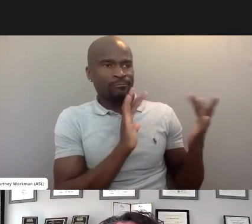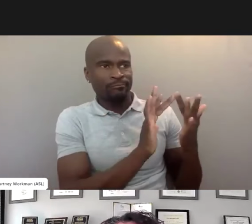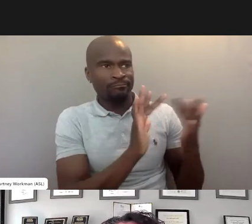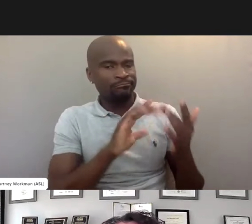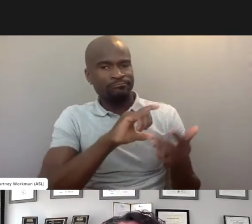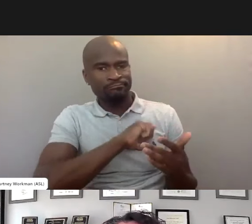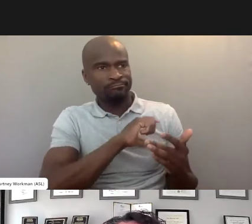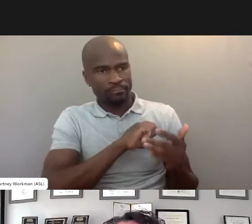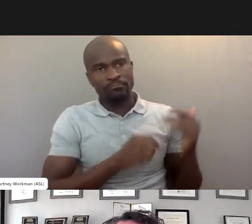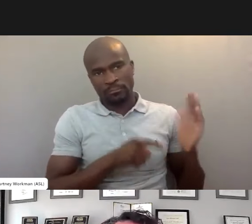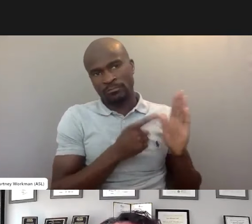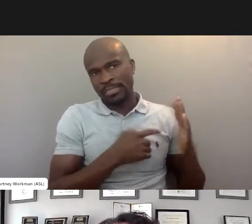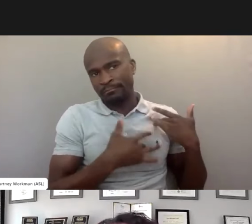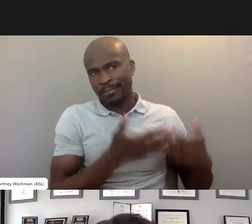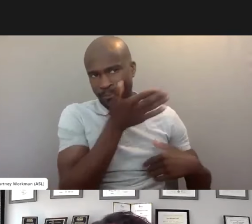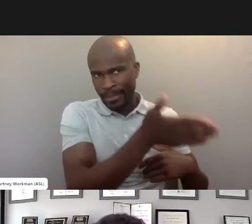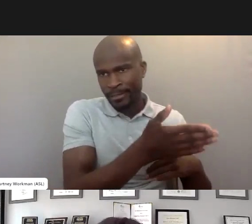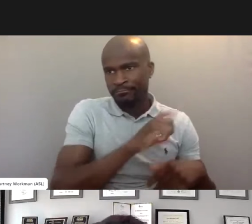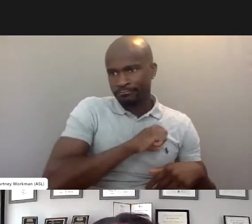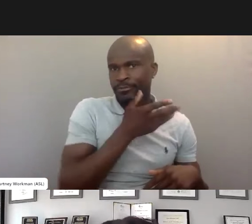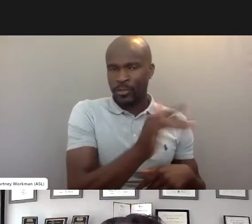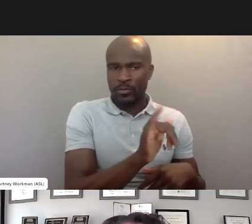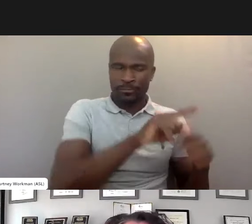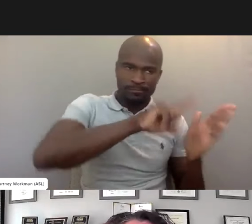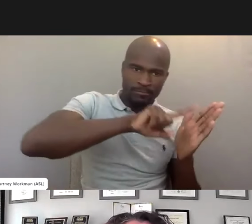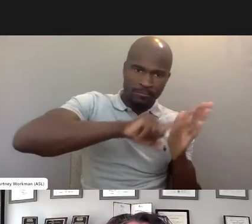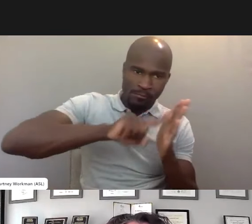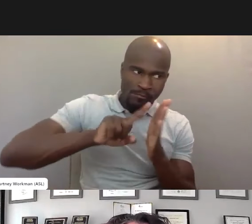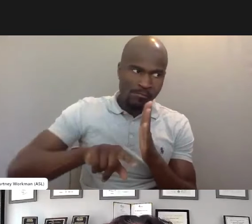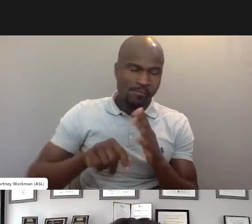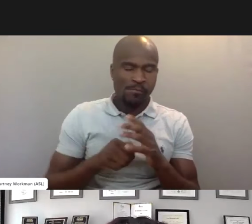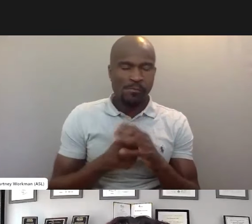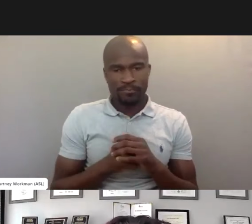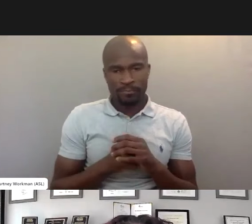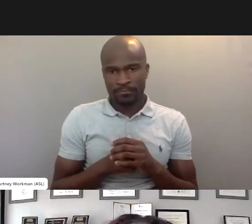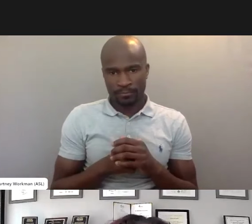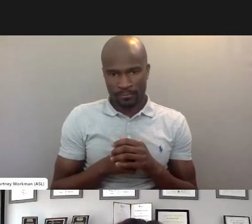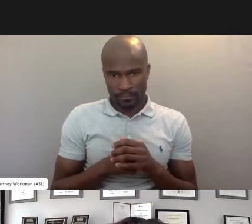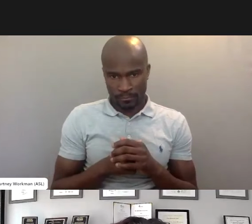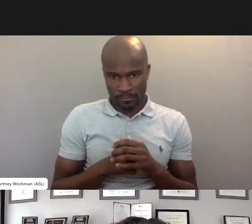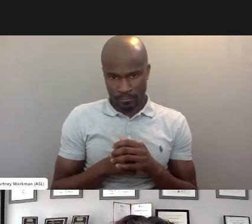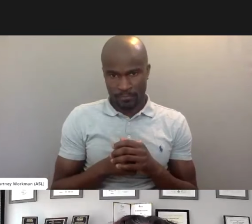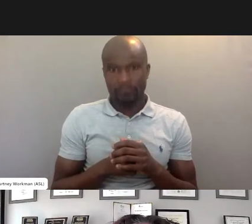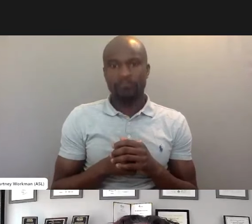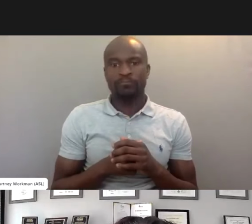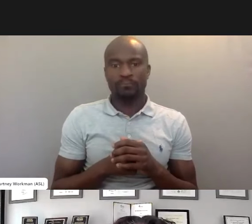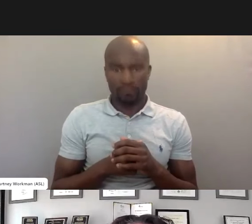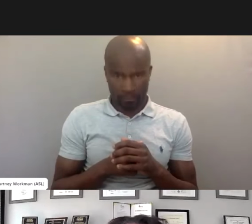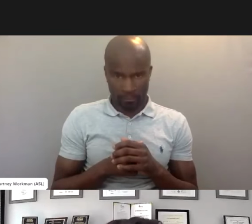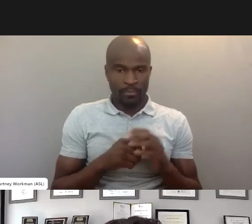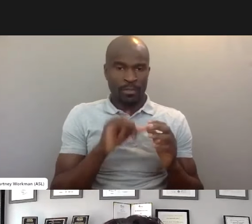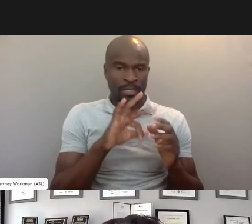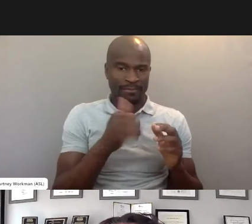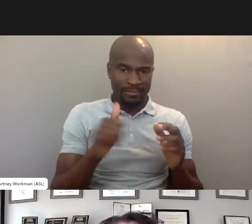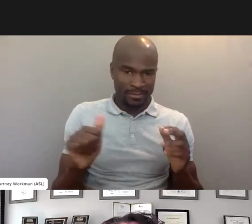conducting investigations. This is where potentially death notification or trauma notification might occur for